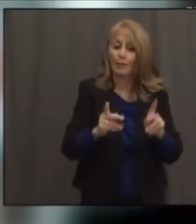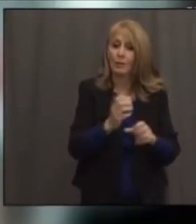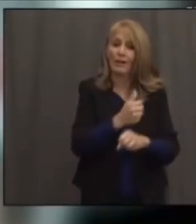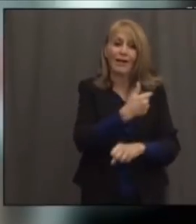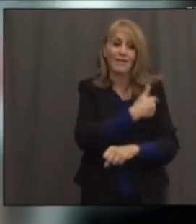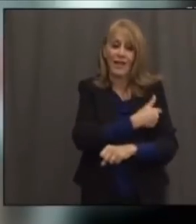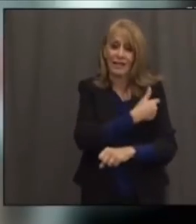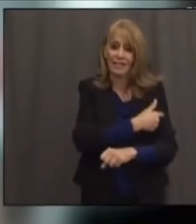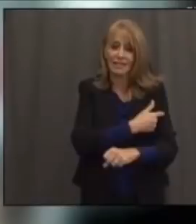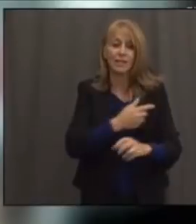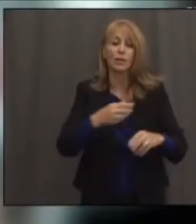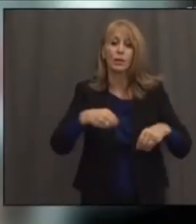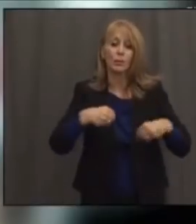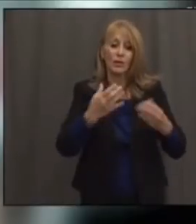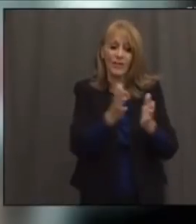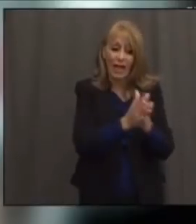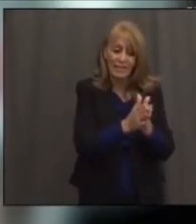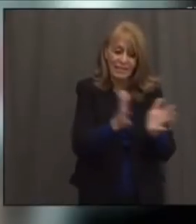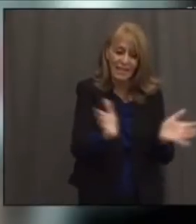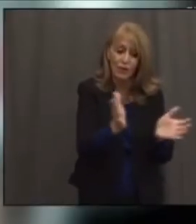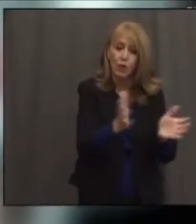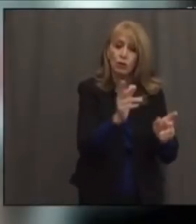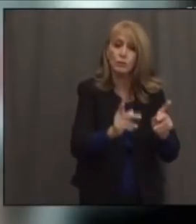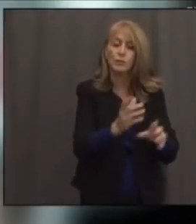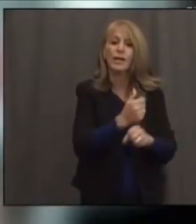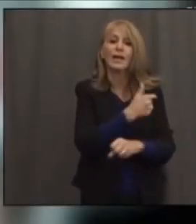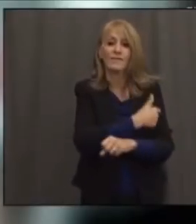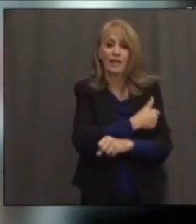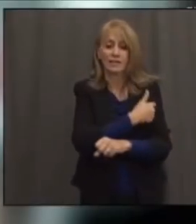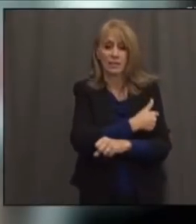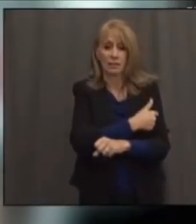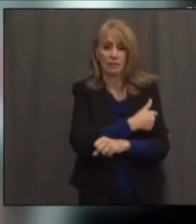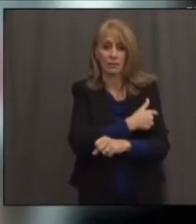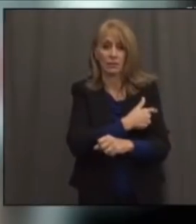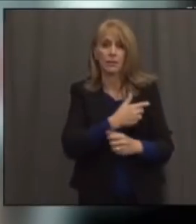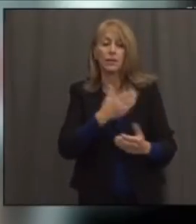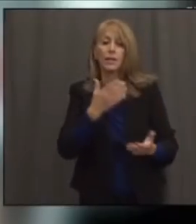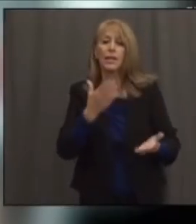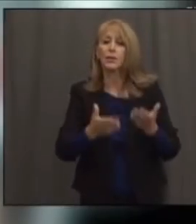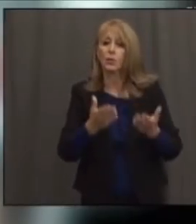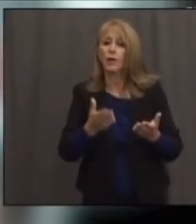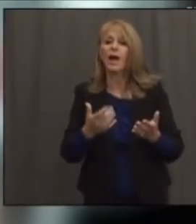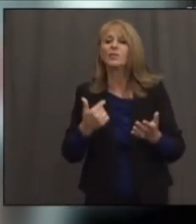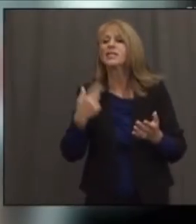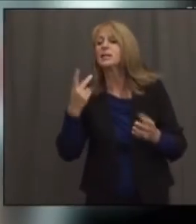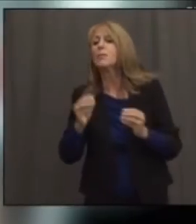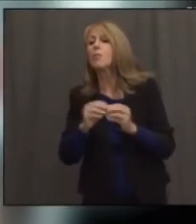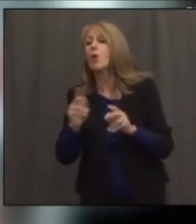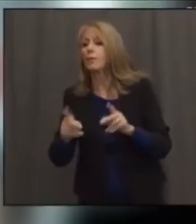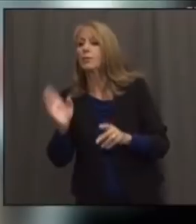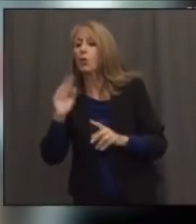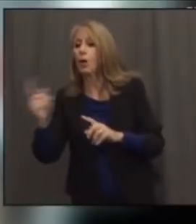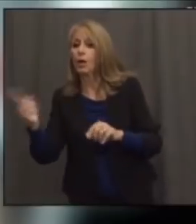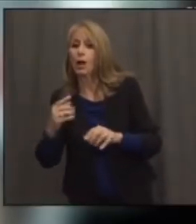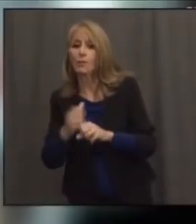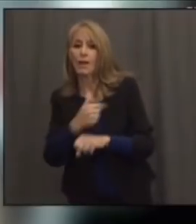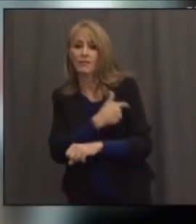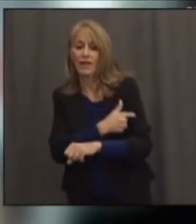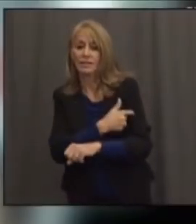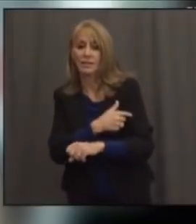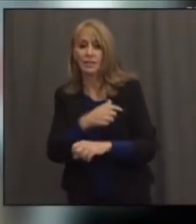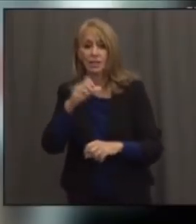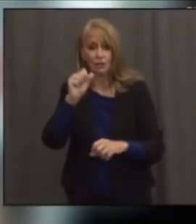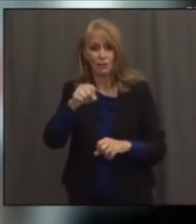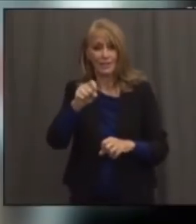trying to create incentives for people to continue to get vaccinated. And we'll probably get the vaccination rates even higher around the state. So I do think that this